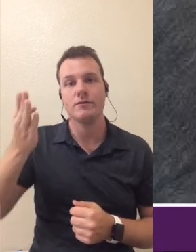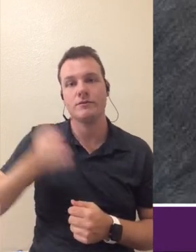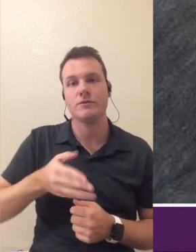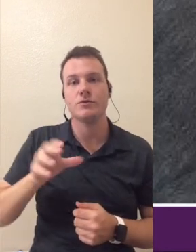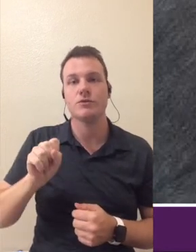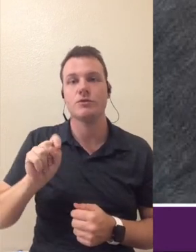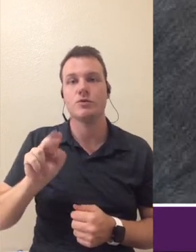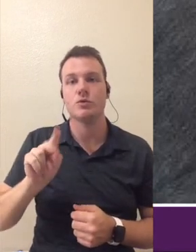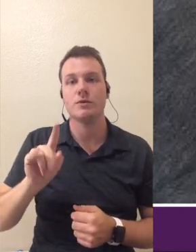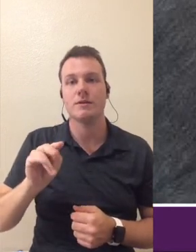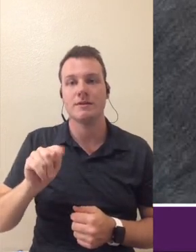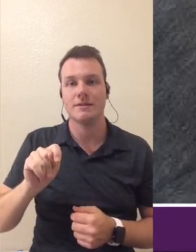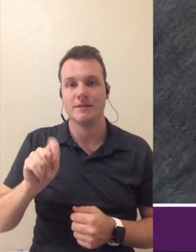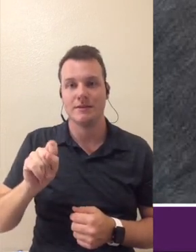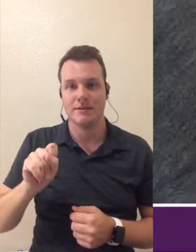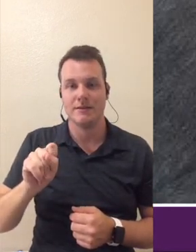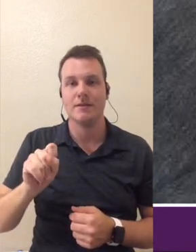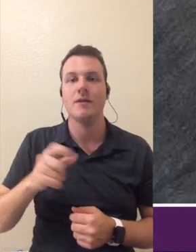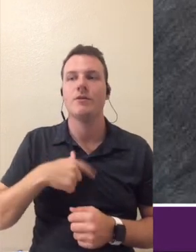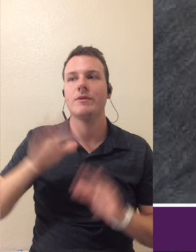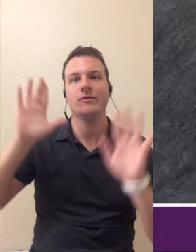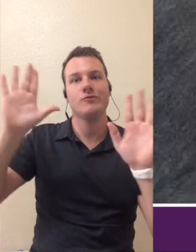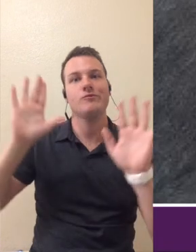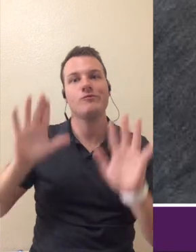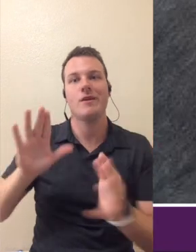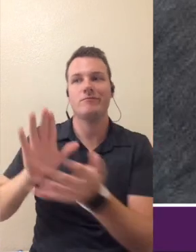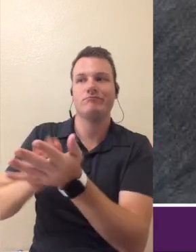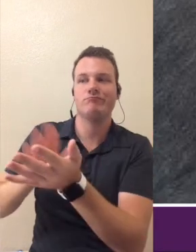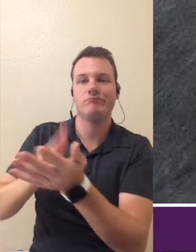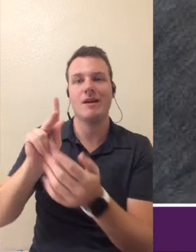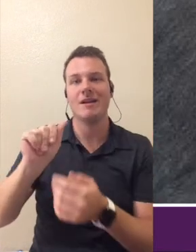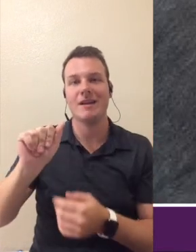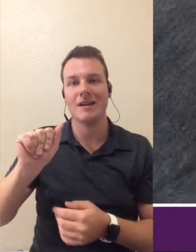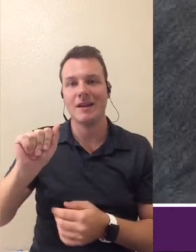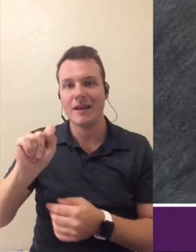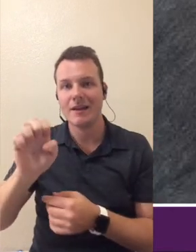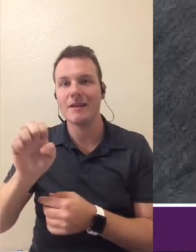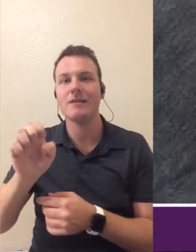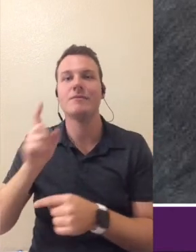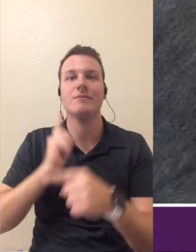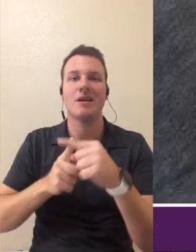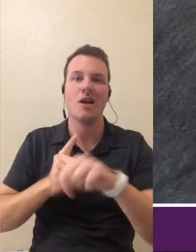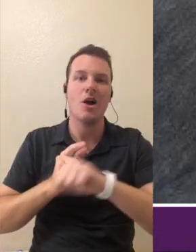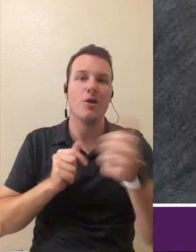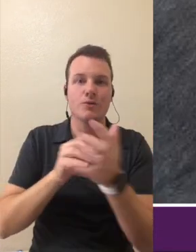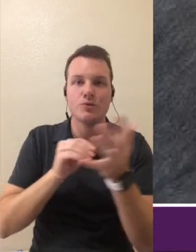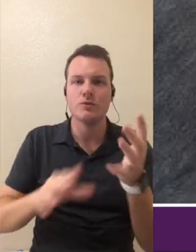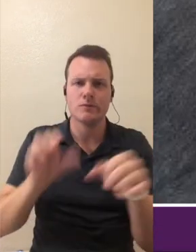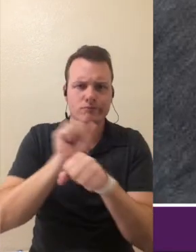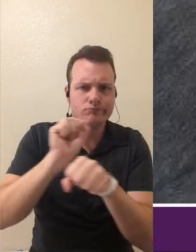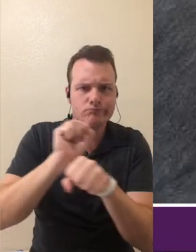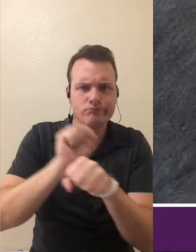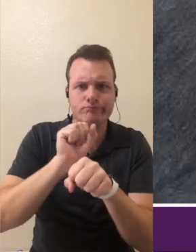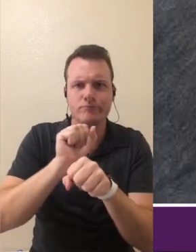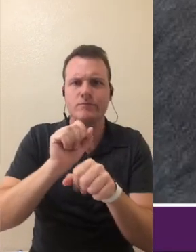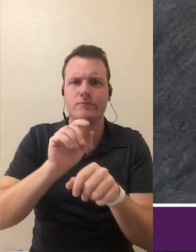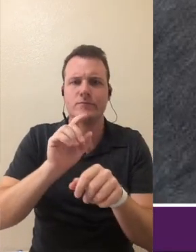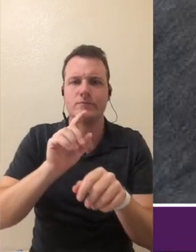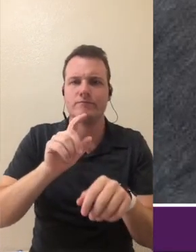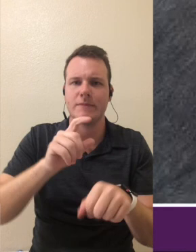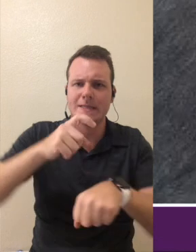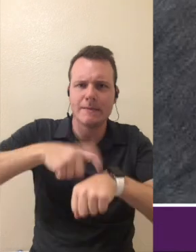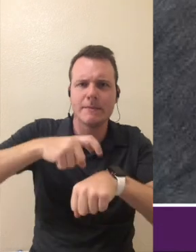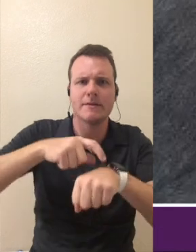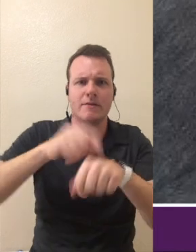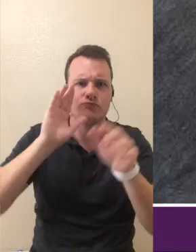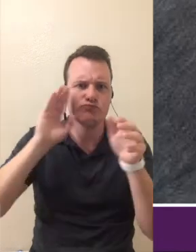audiologist.org/students. Also, a big shout out to Kate and some of the students who have been working very diligently to make